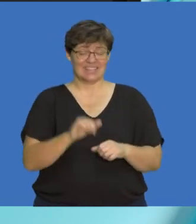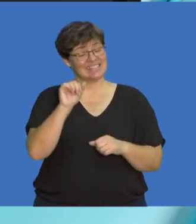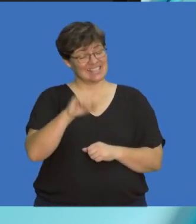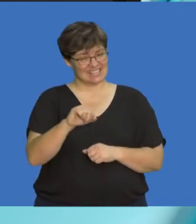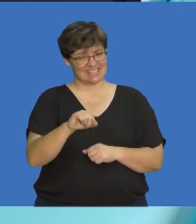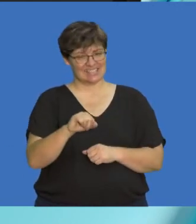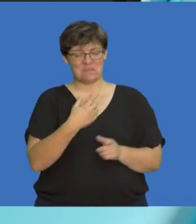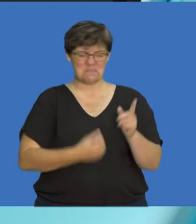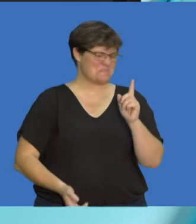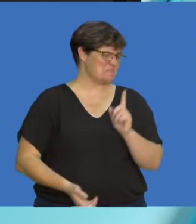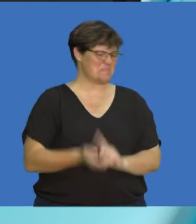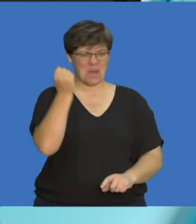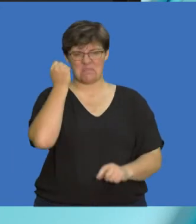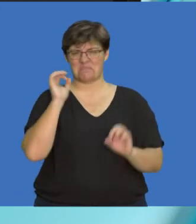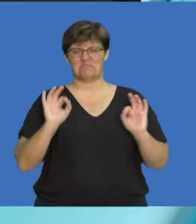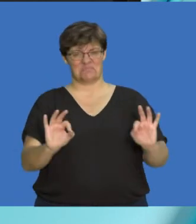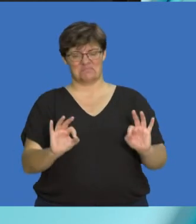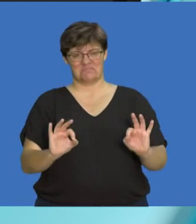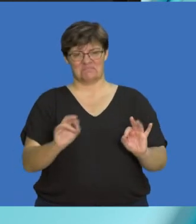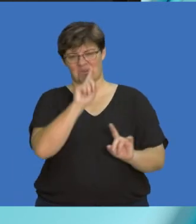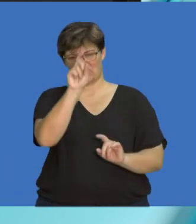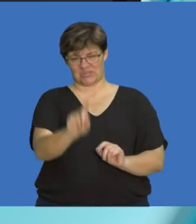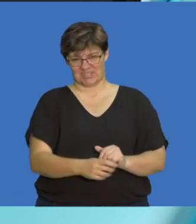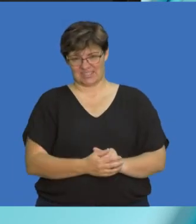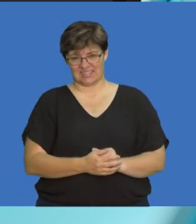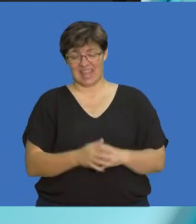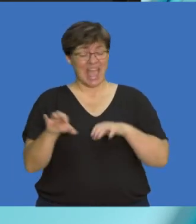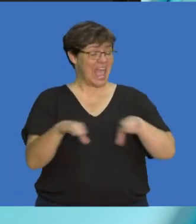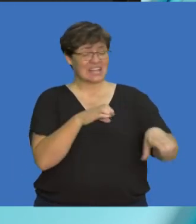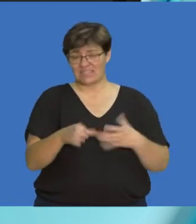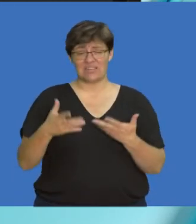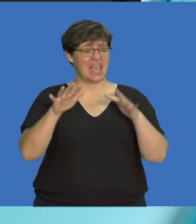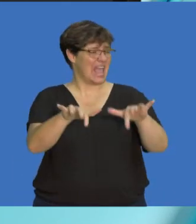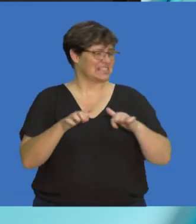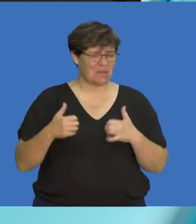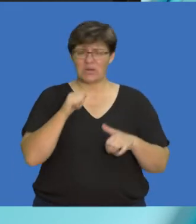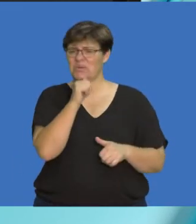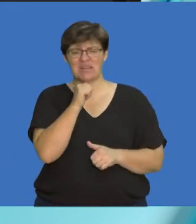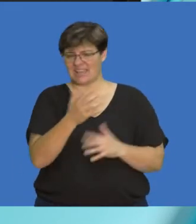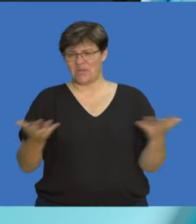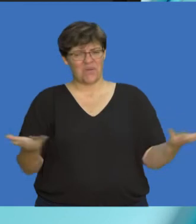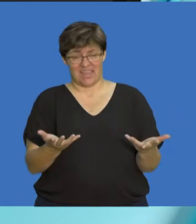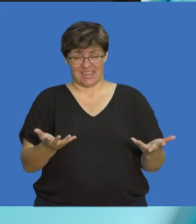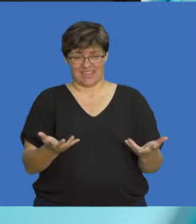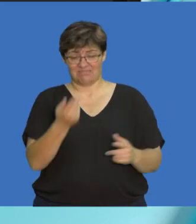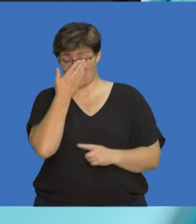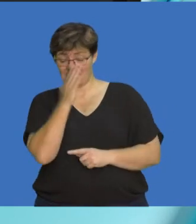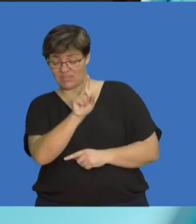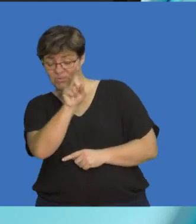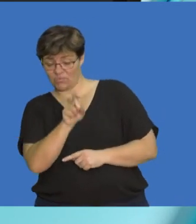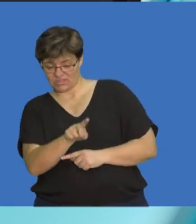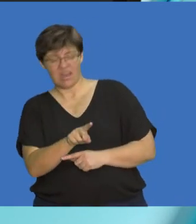ace this question. Wherever it may be, in an activity, in an exam, wherever you are faced with this question, you're going to ace